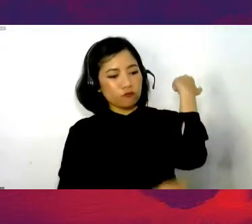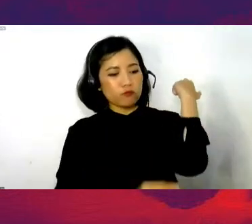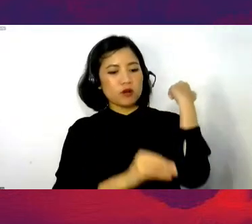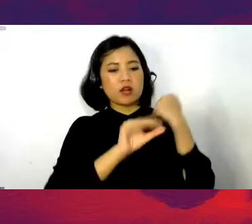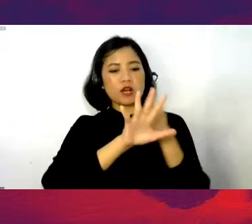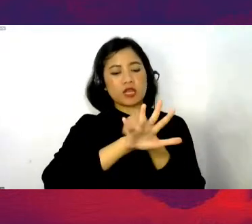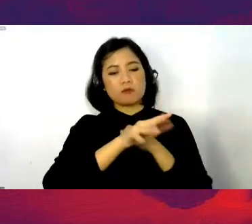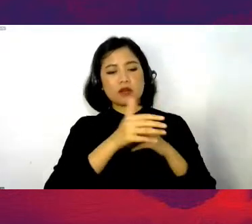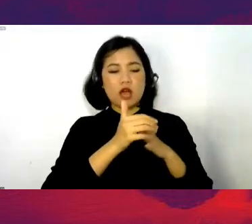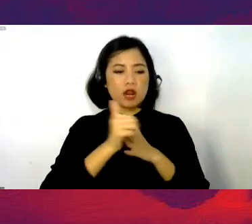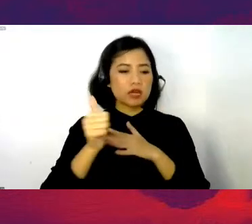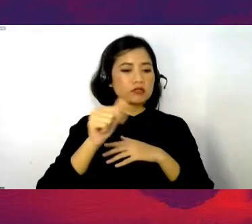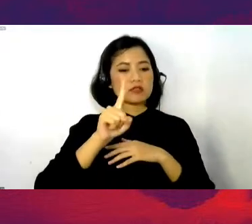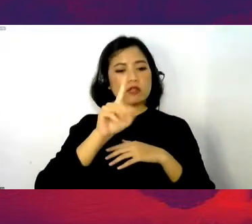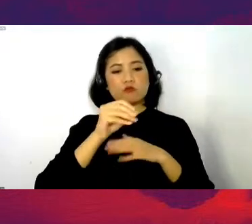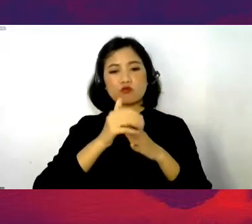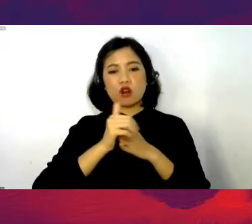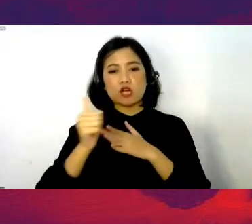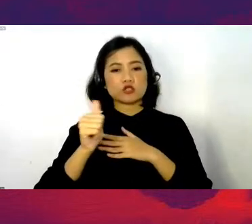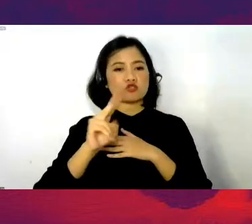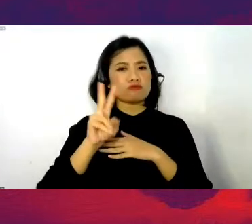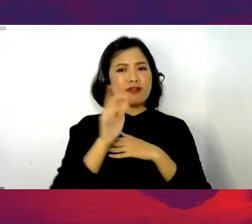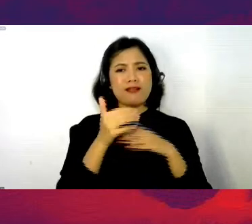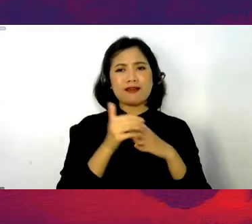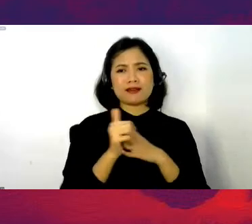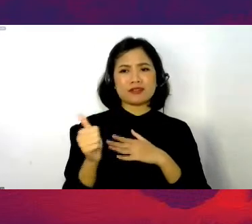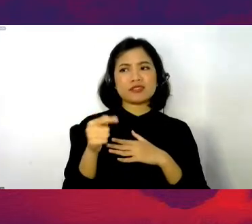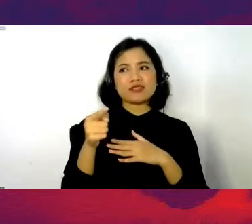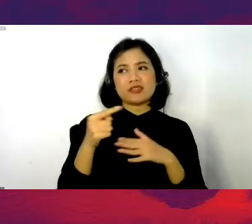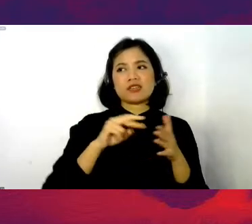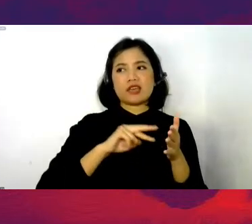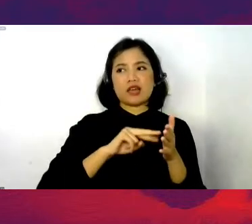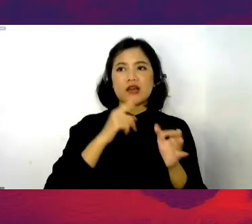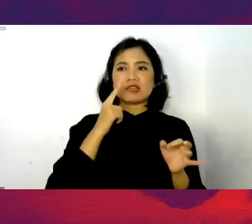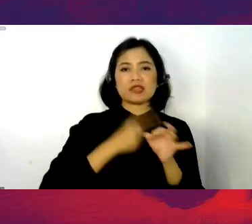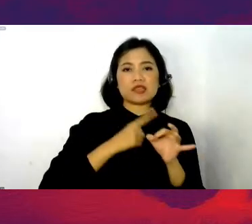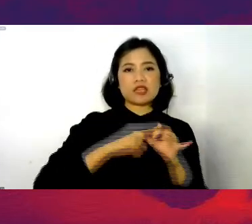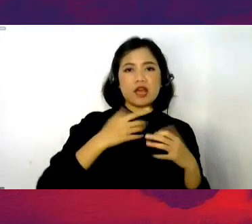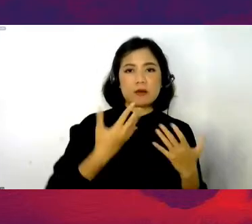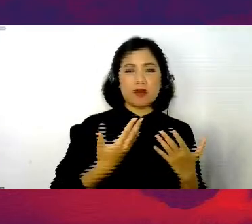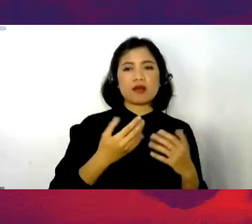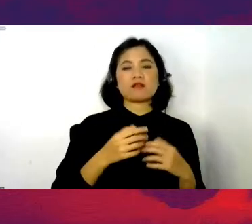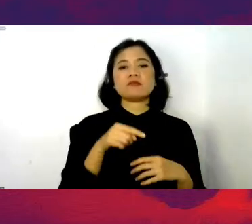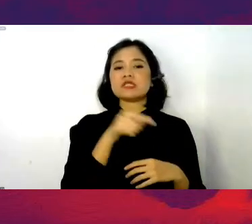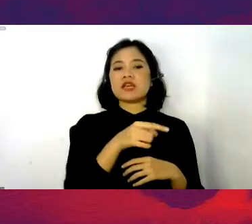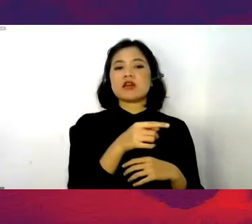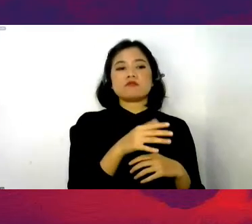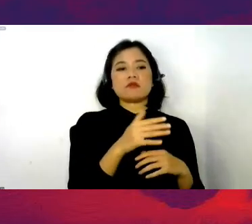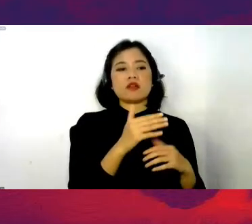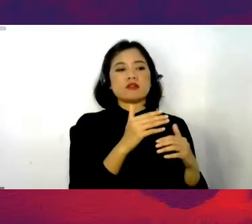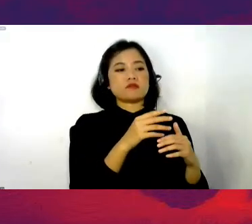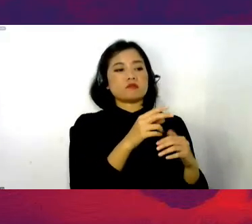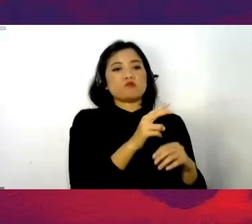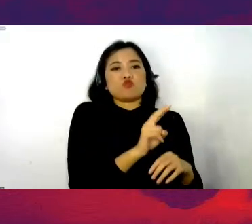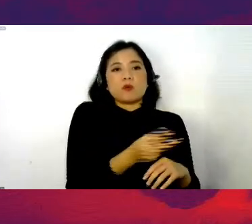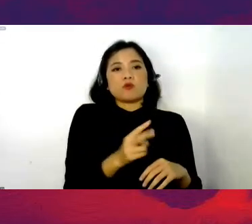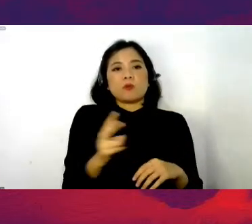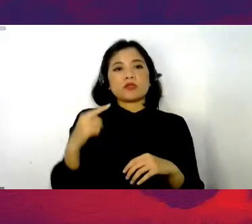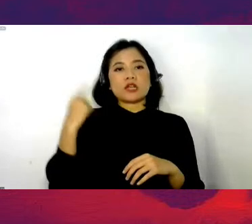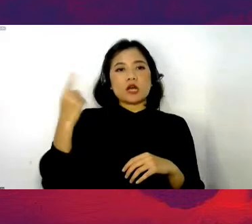all agree that poverty is indeed inherently multidimensional. And in terms of the axiom,